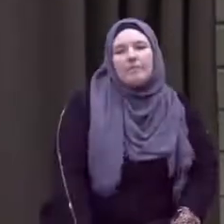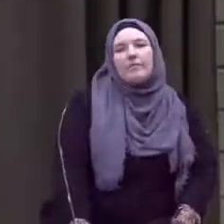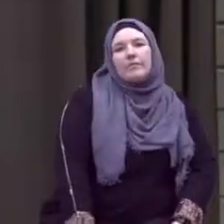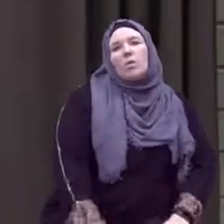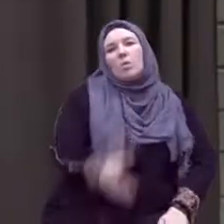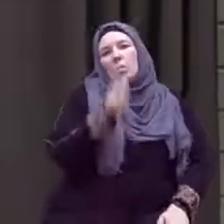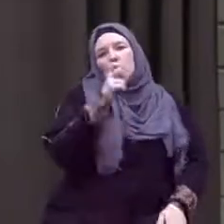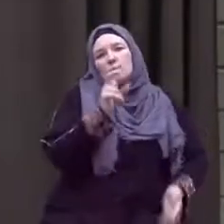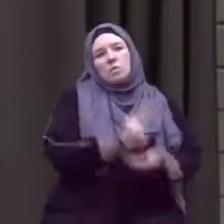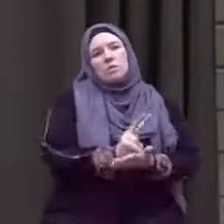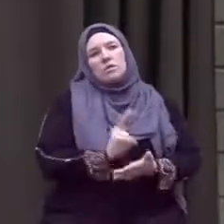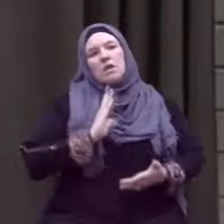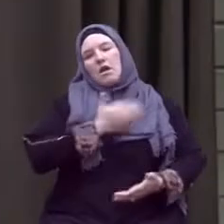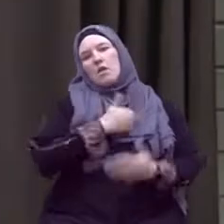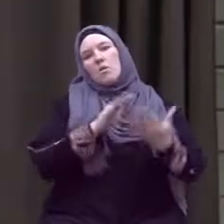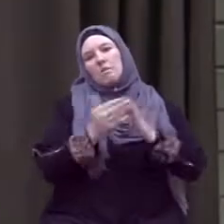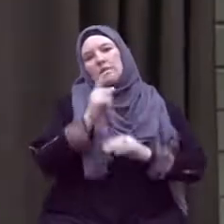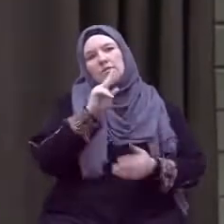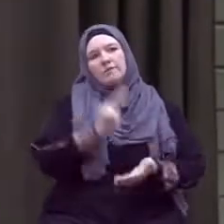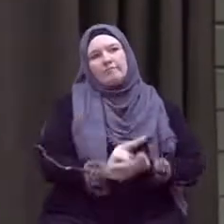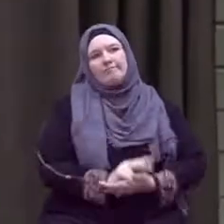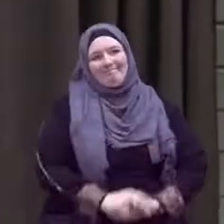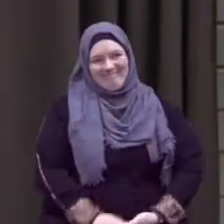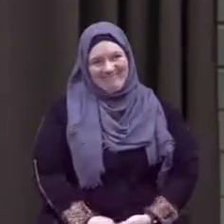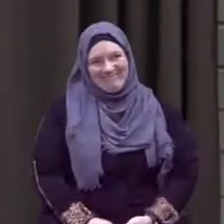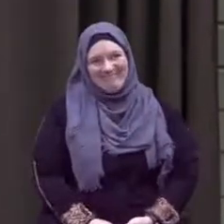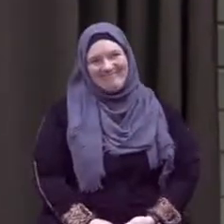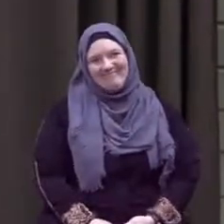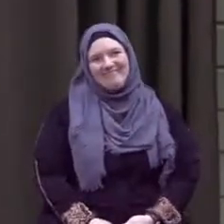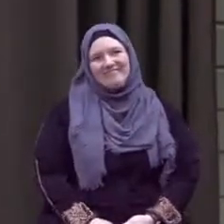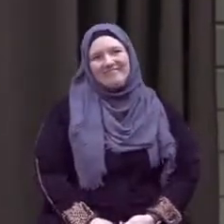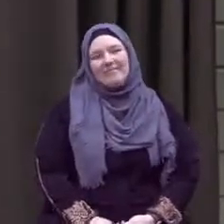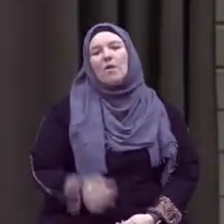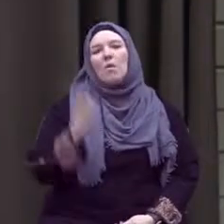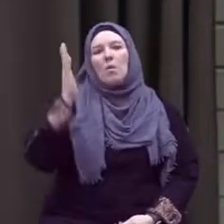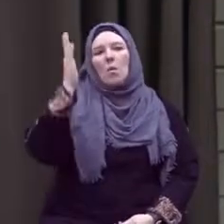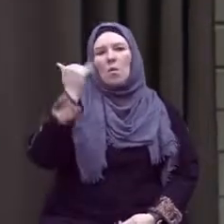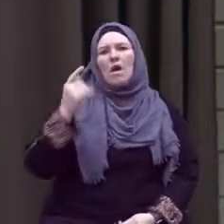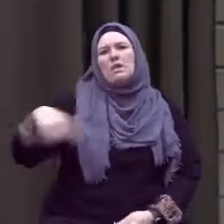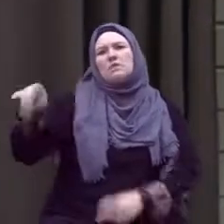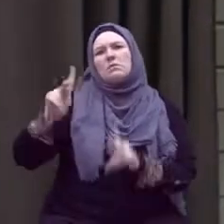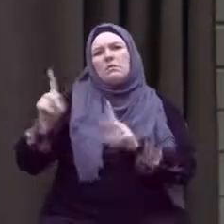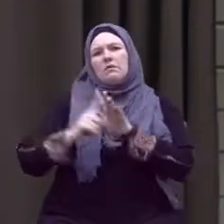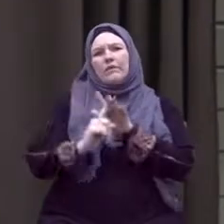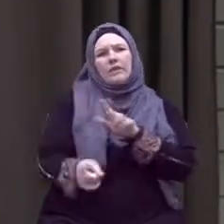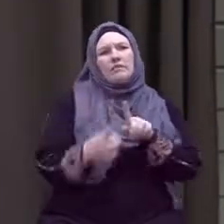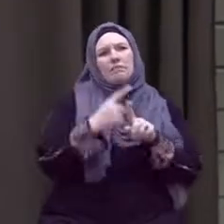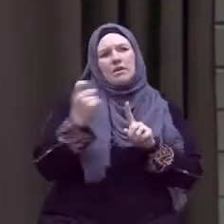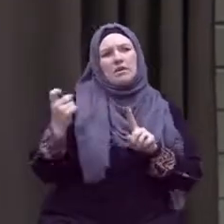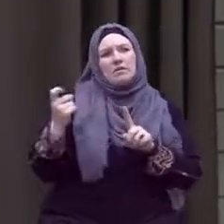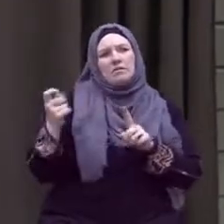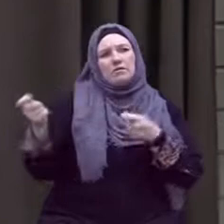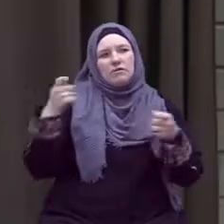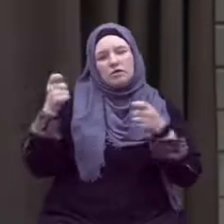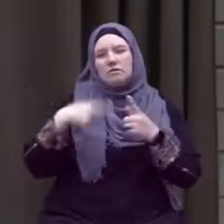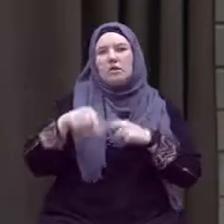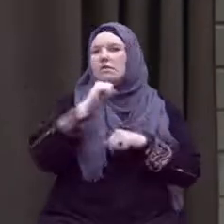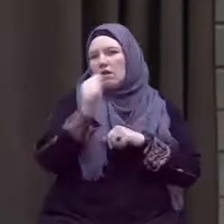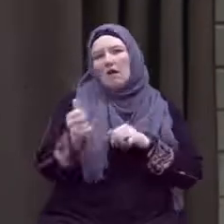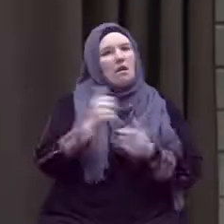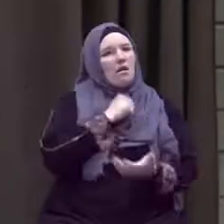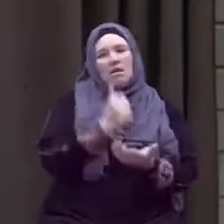Who's losing? Our Ummah is losing. Why are they fleeing? Because the regime is